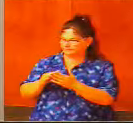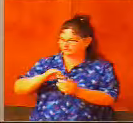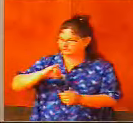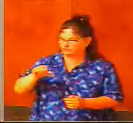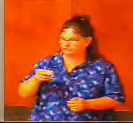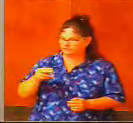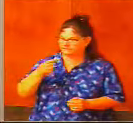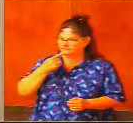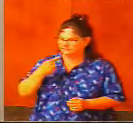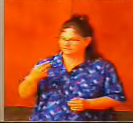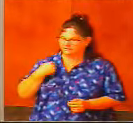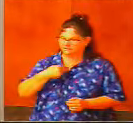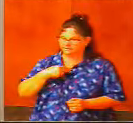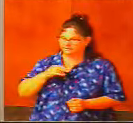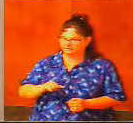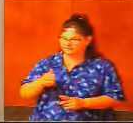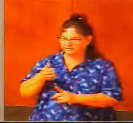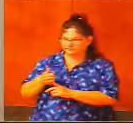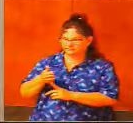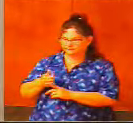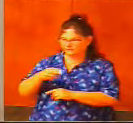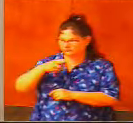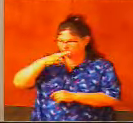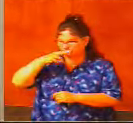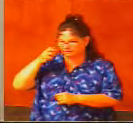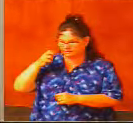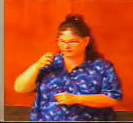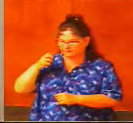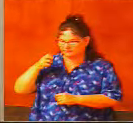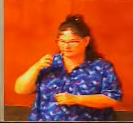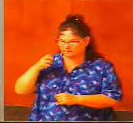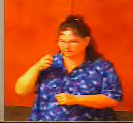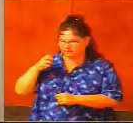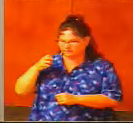John tells us that he was a robber.